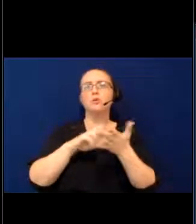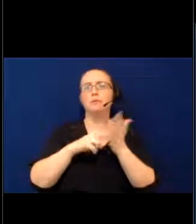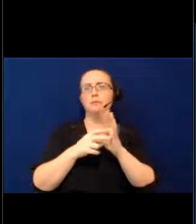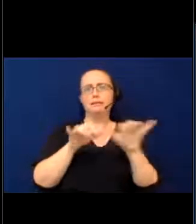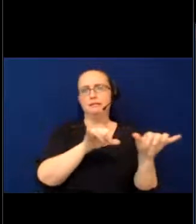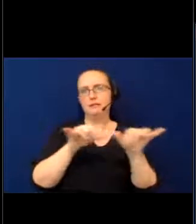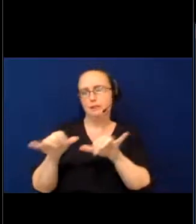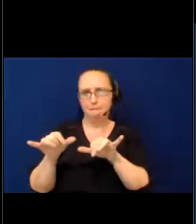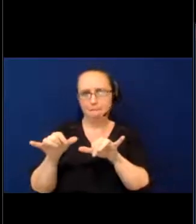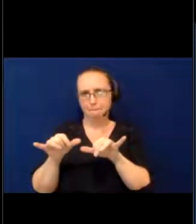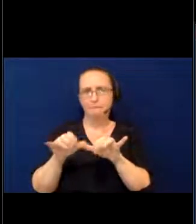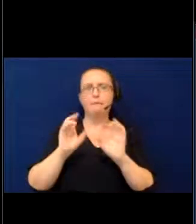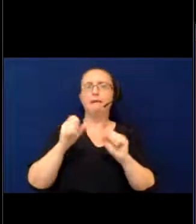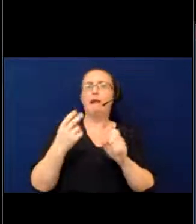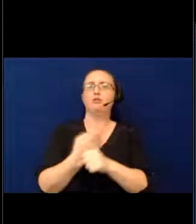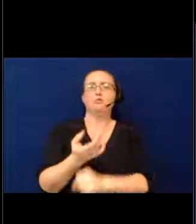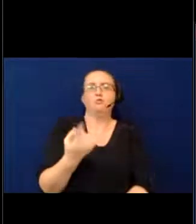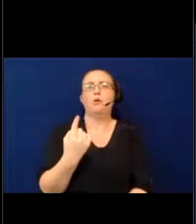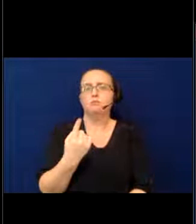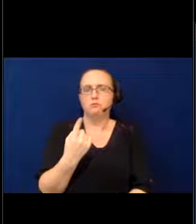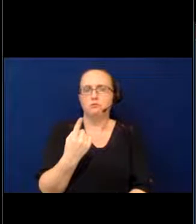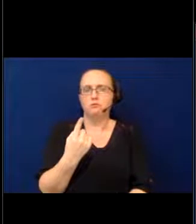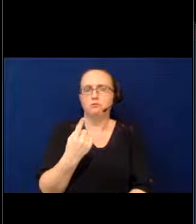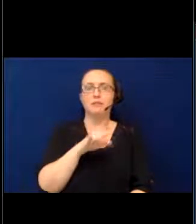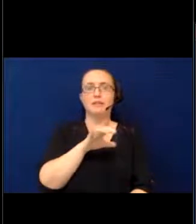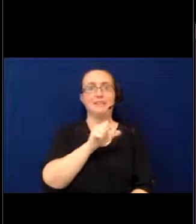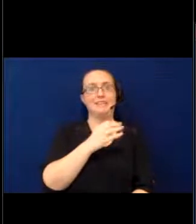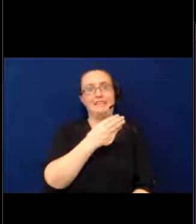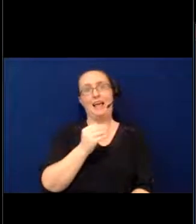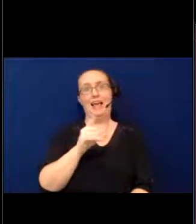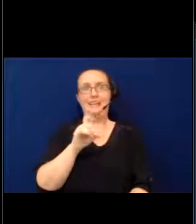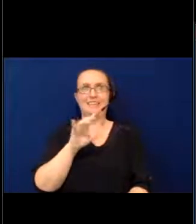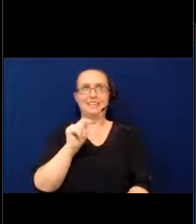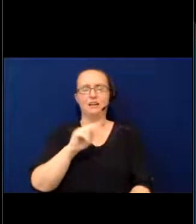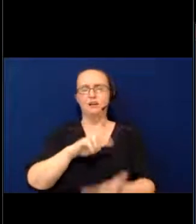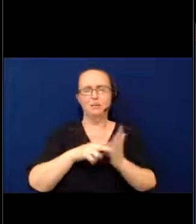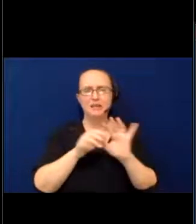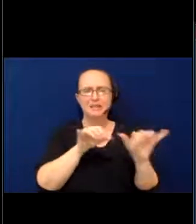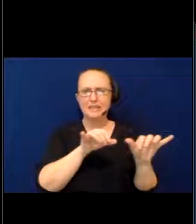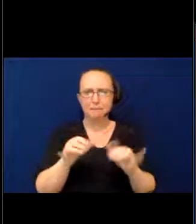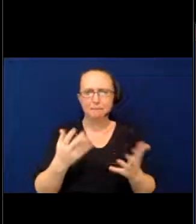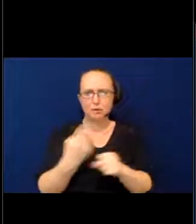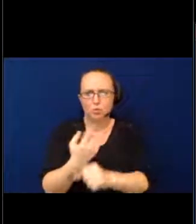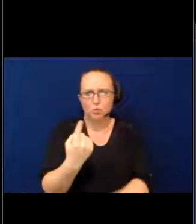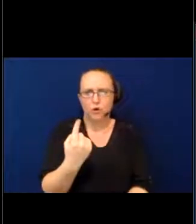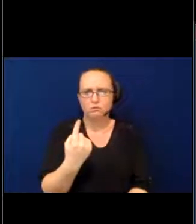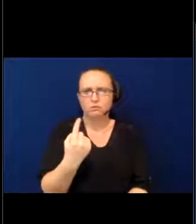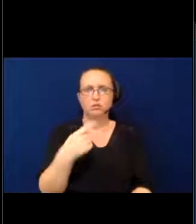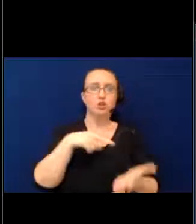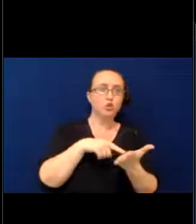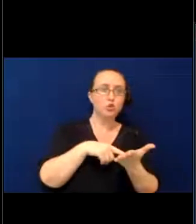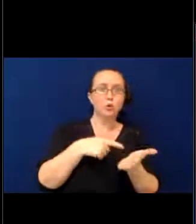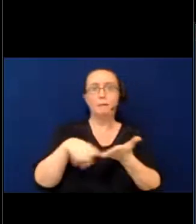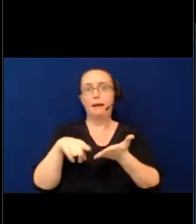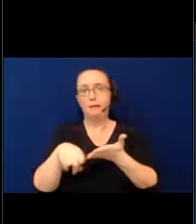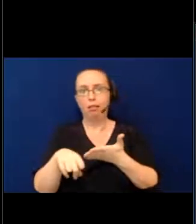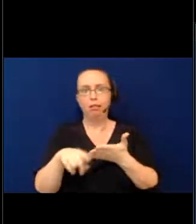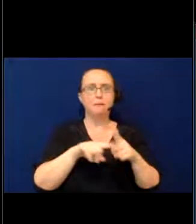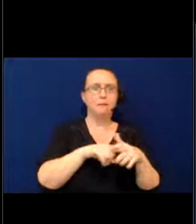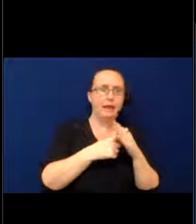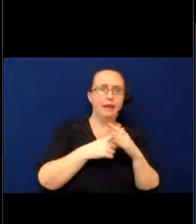can just use one of them. Like cease and desist, they mean the same thing. Just use one. Due and payable, begin and